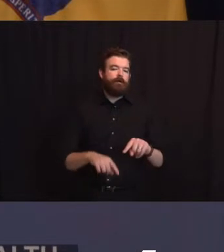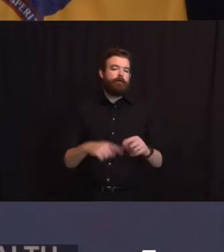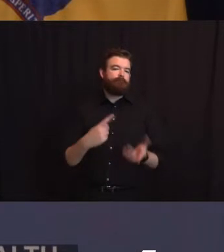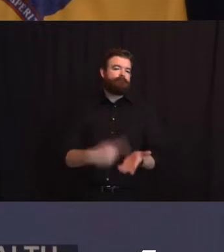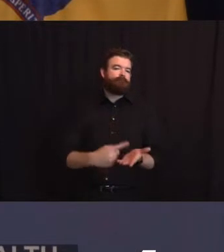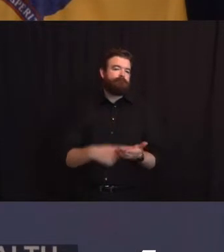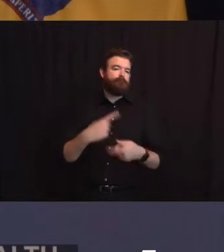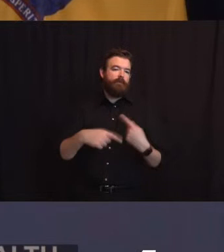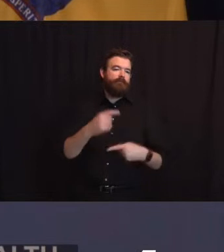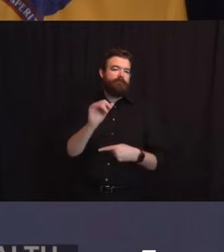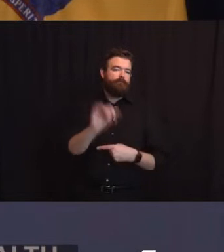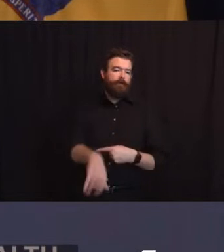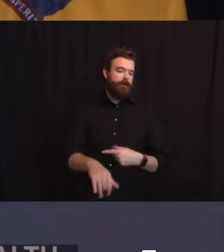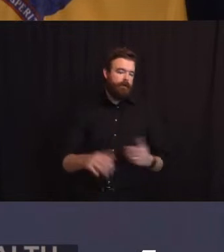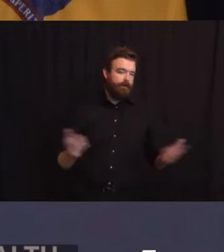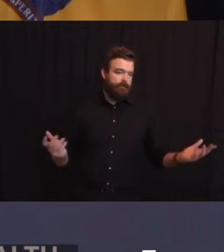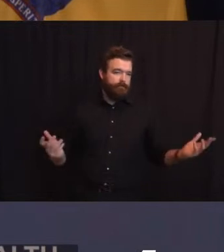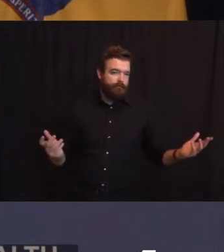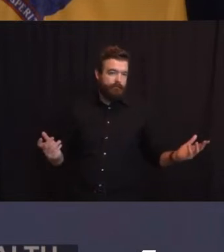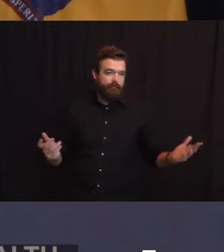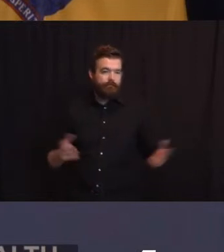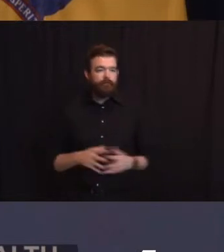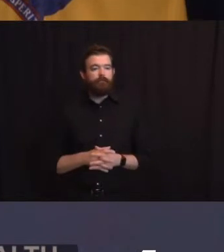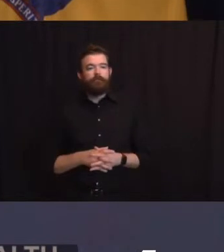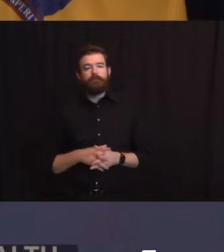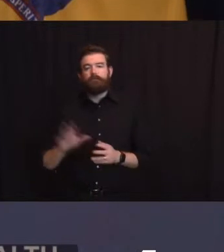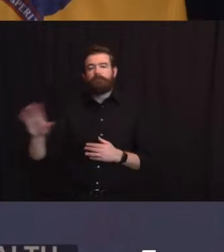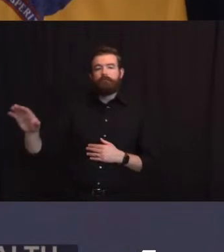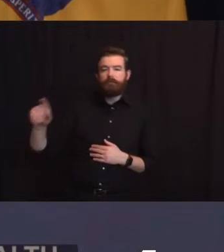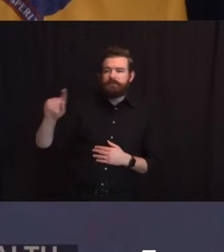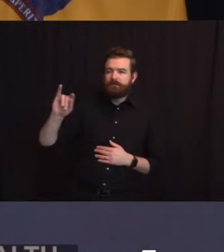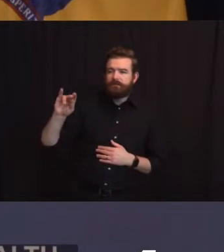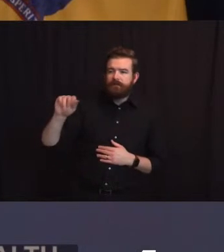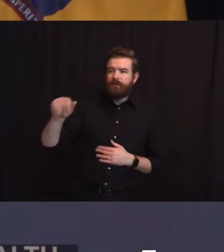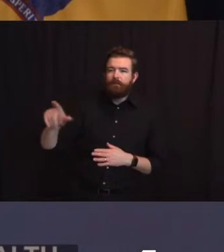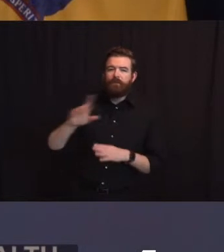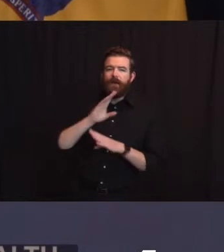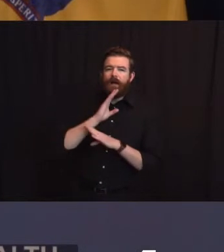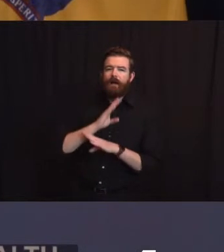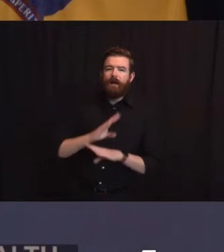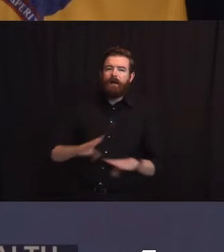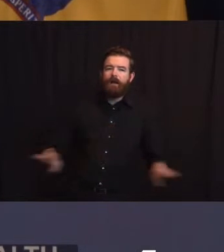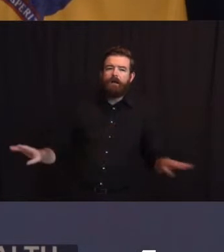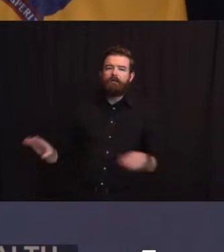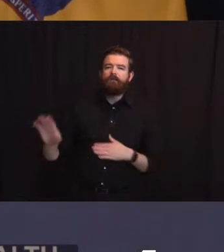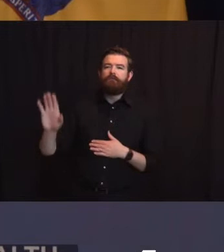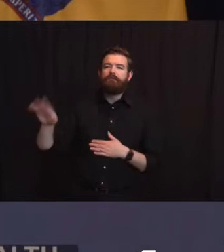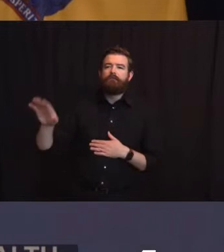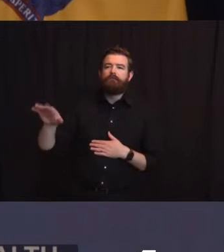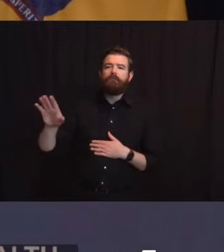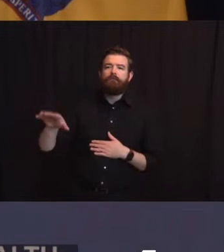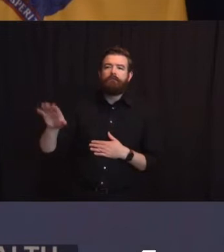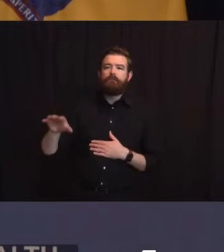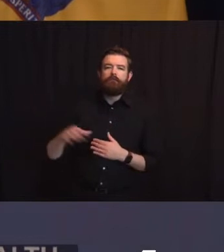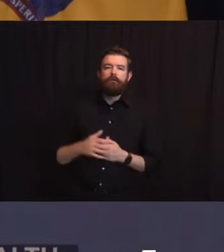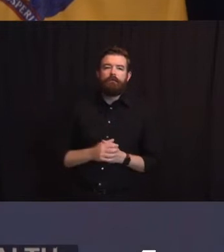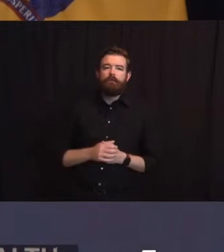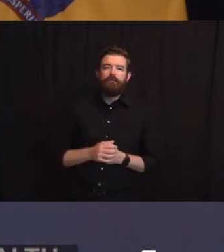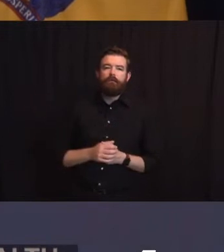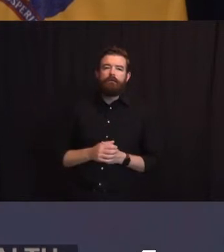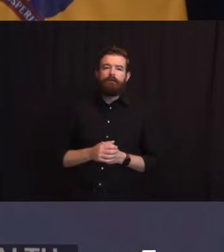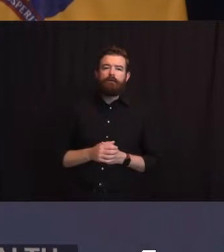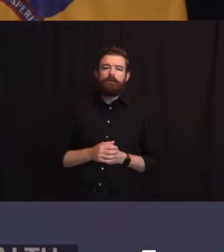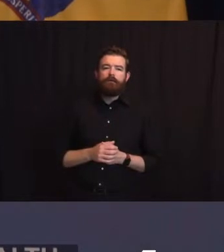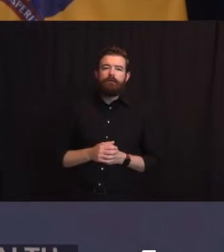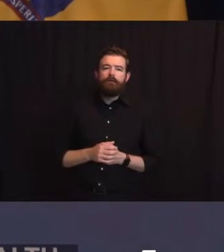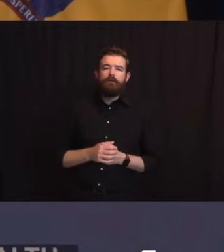a few minutes ago, Tina, we got to pull you in from the bullpen. I took the overwhelming reaction of forget the timing, is there's a